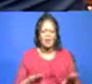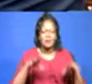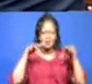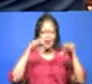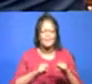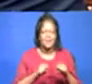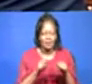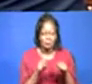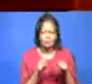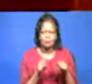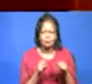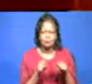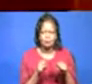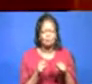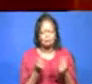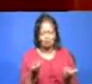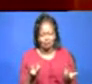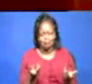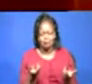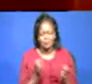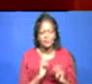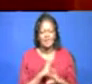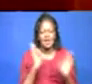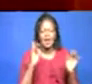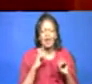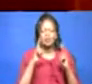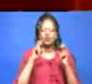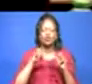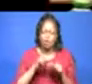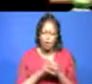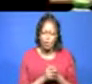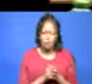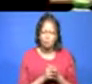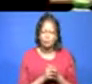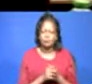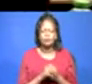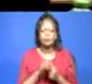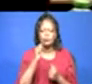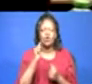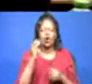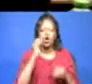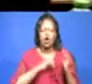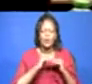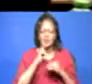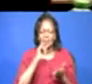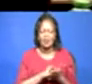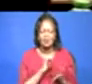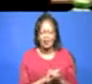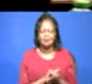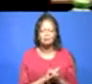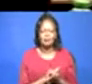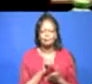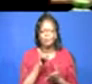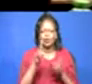whatsoever. The records are there. The issue around Anglo leasing, I want to state that that